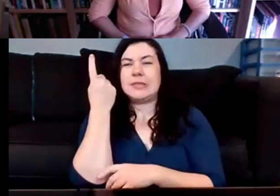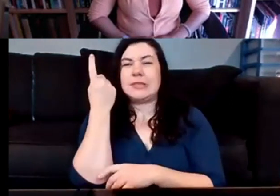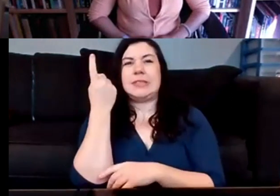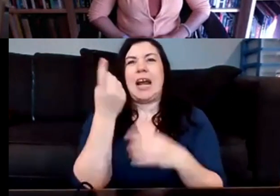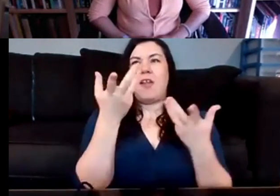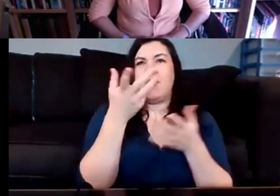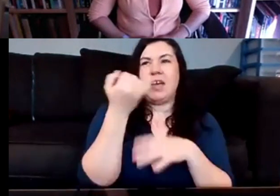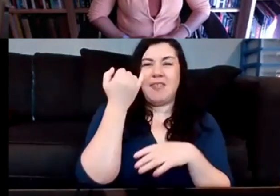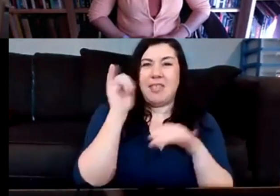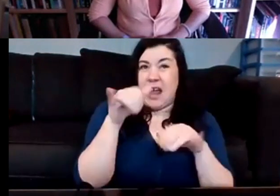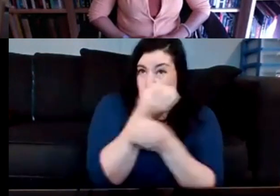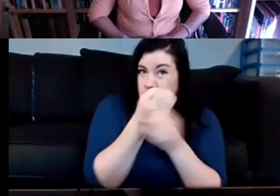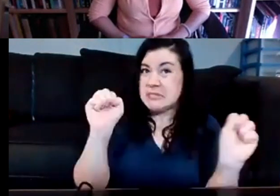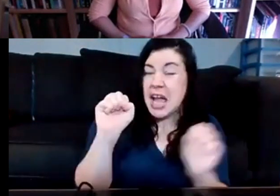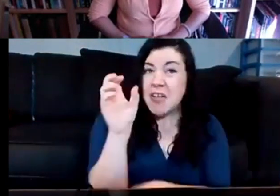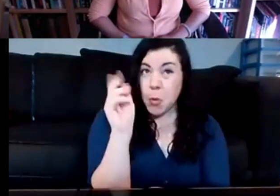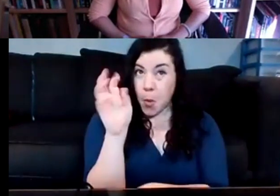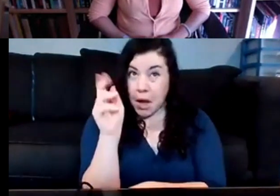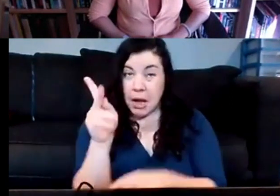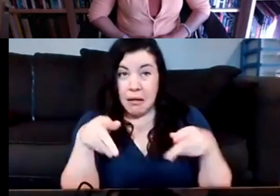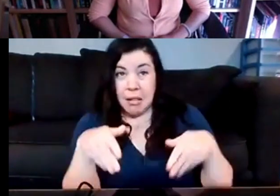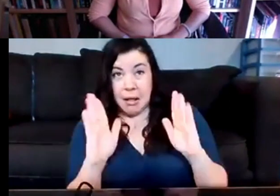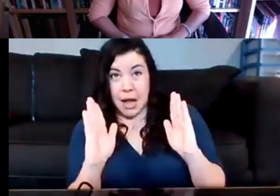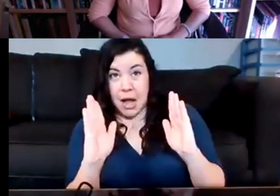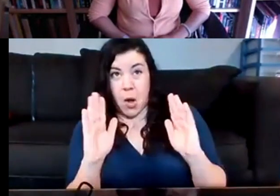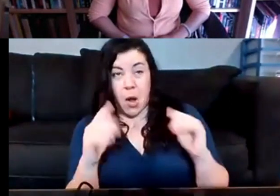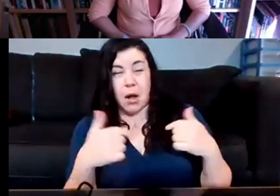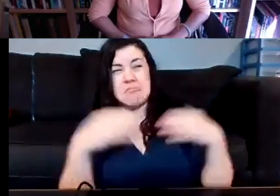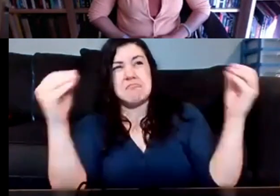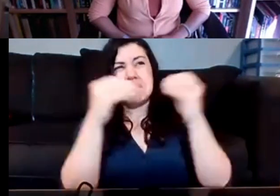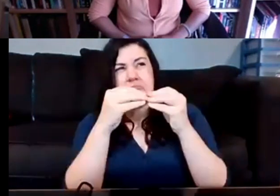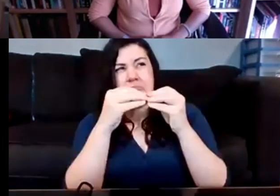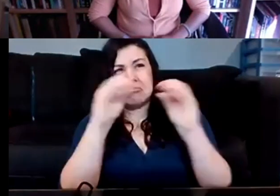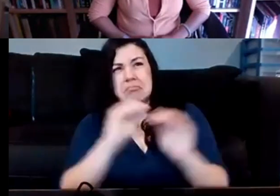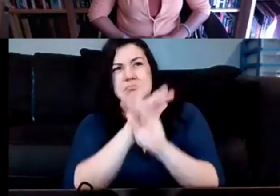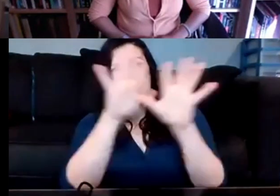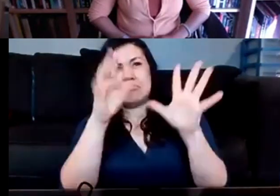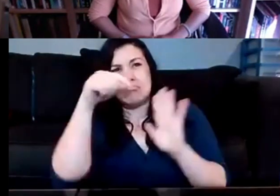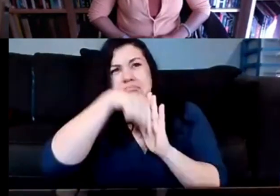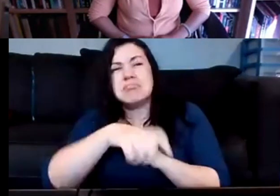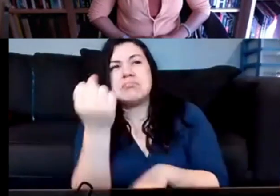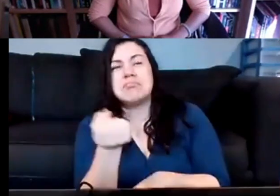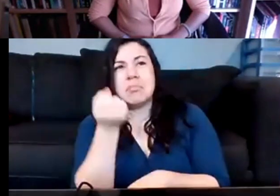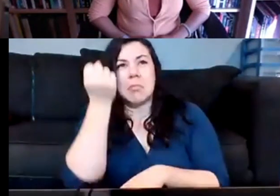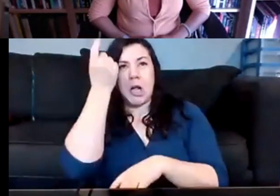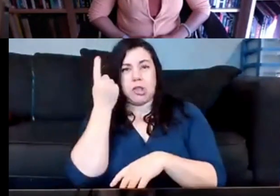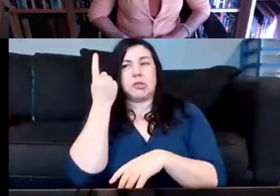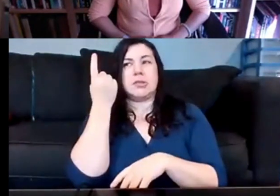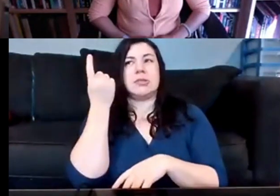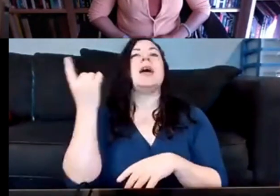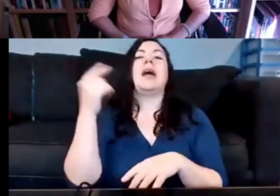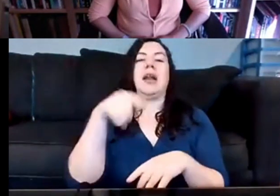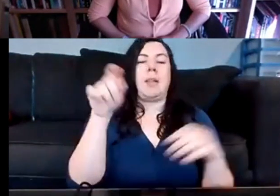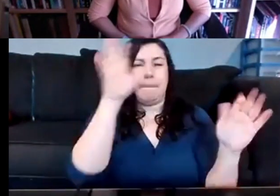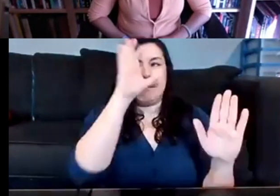to work safe. When I had a clearer understanding of the community space and care around the work, it was